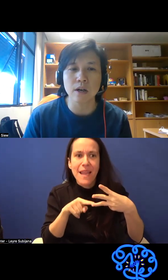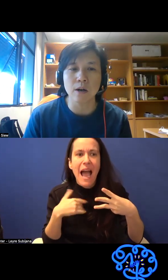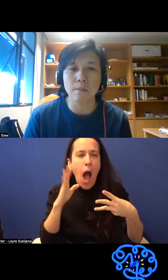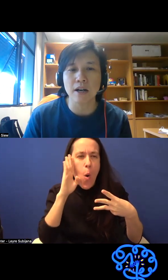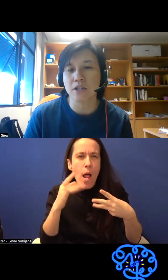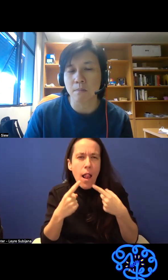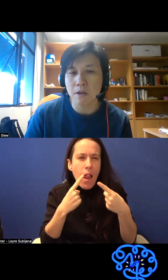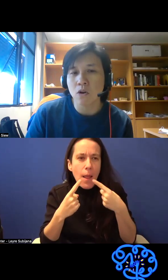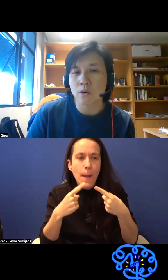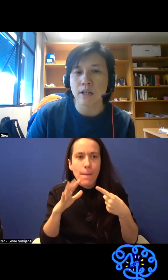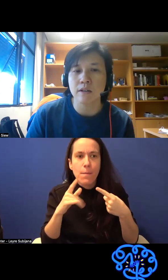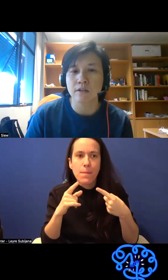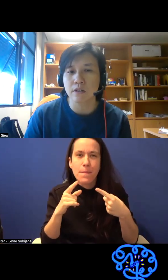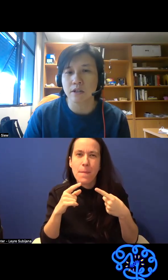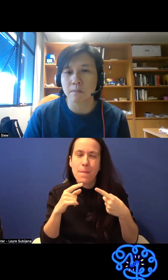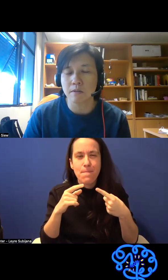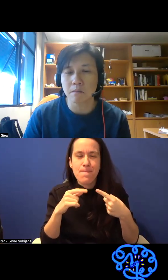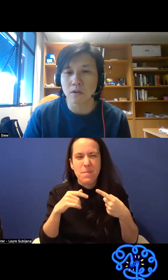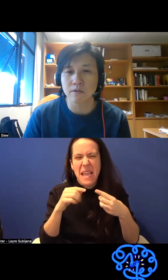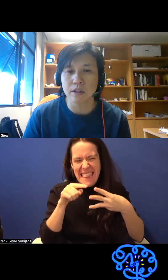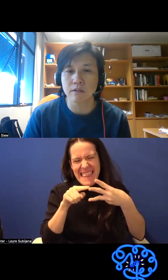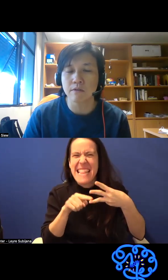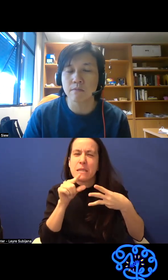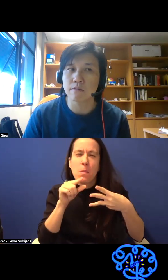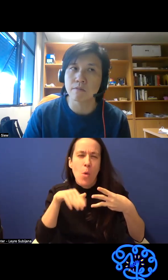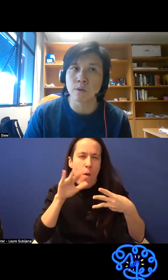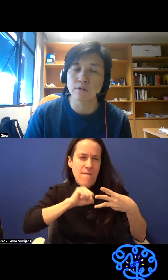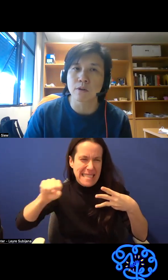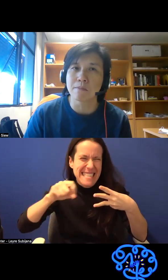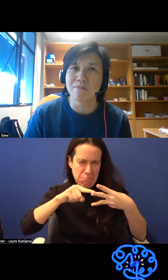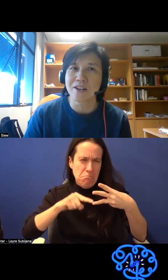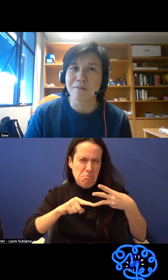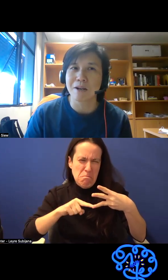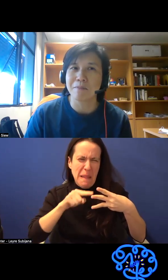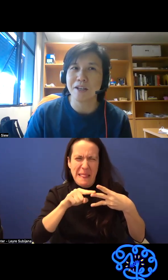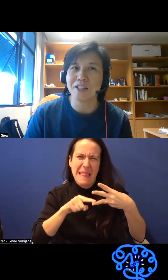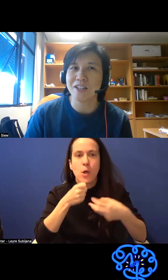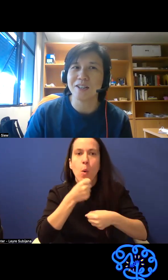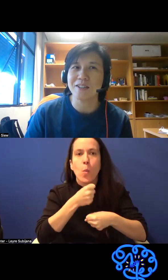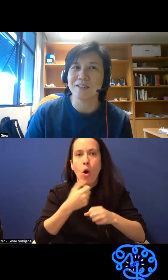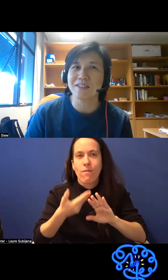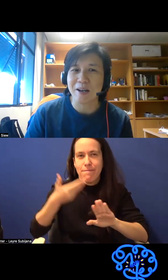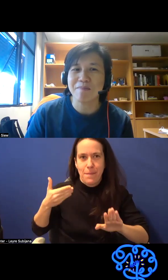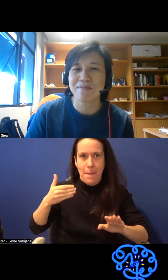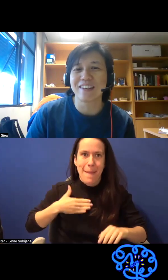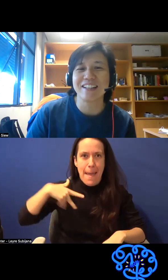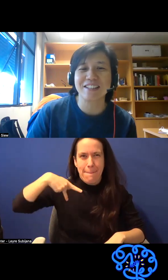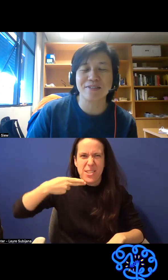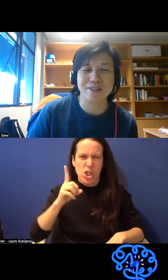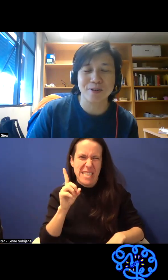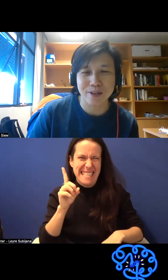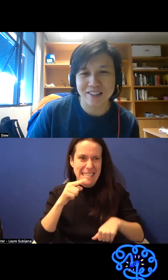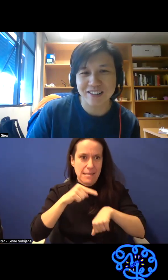two parts a bit more quickly because this is a bit more of a work from my PhD time.